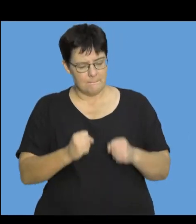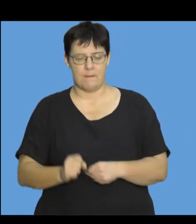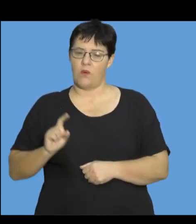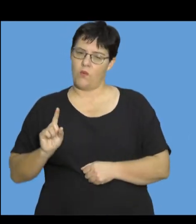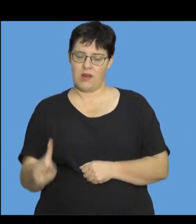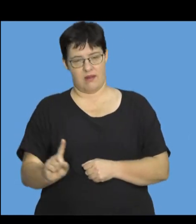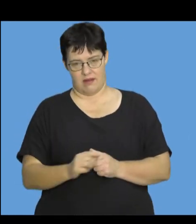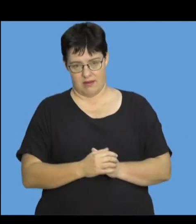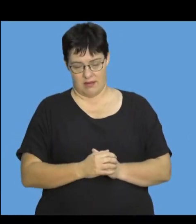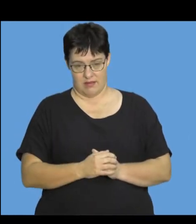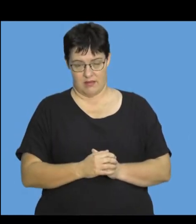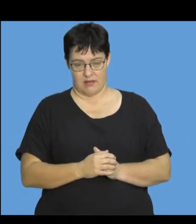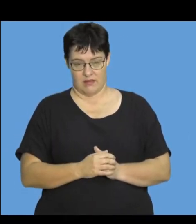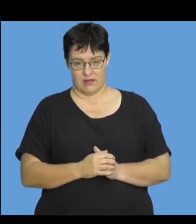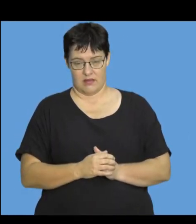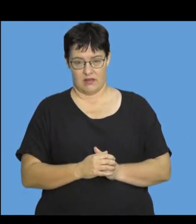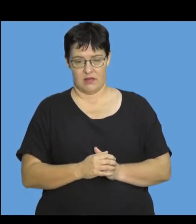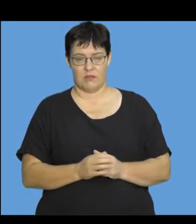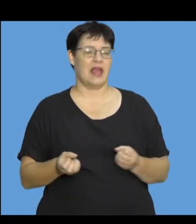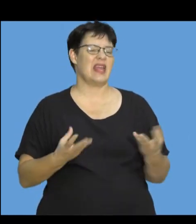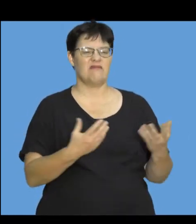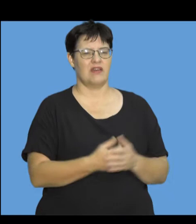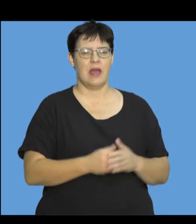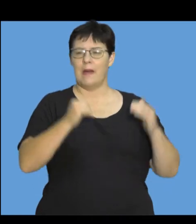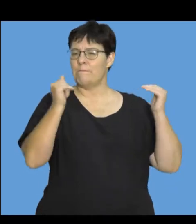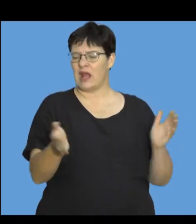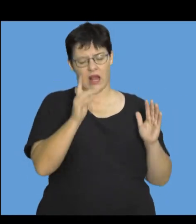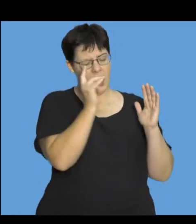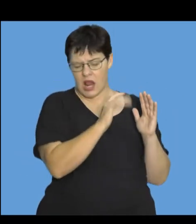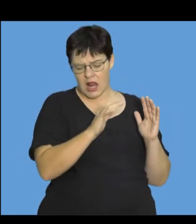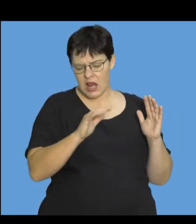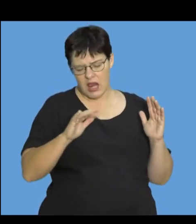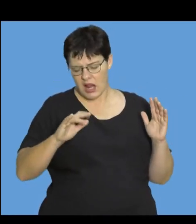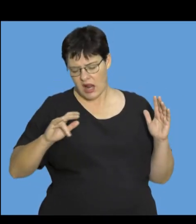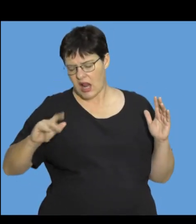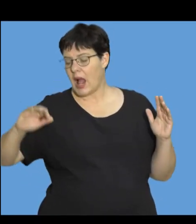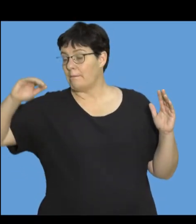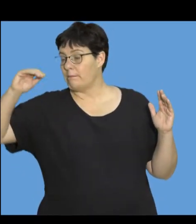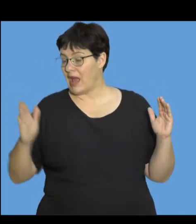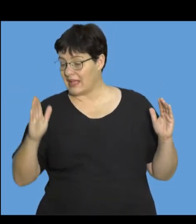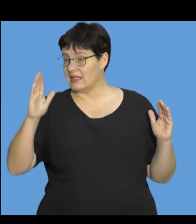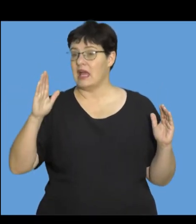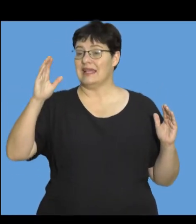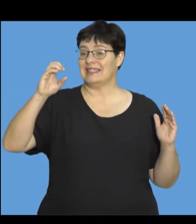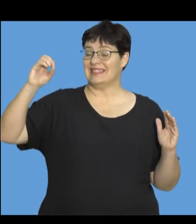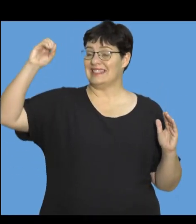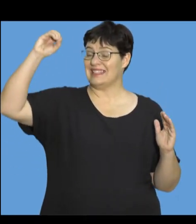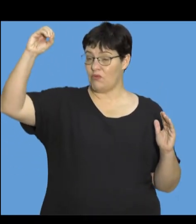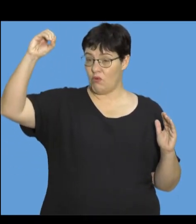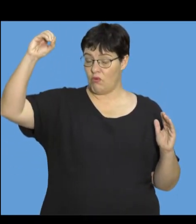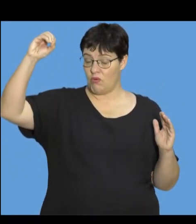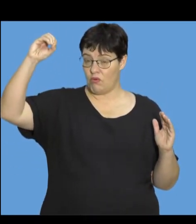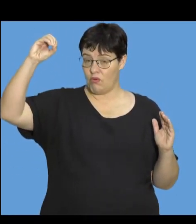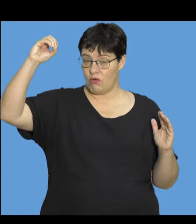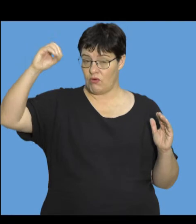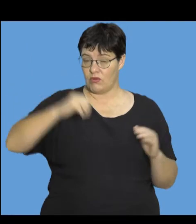0, it will forever be 1. So I give you a bracket and I give you all numbers there, 10,000 of